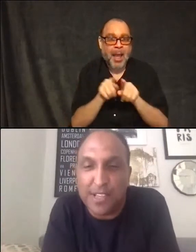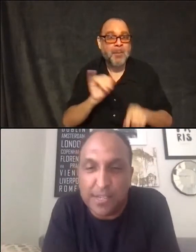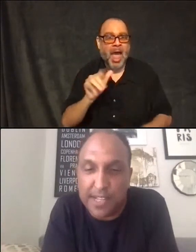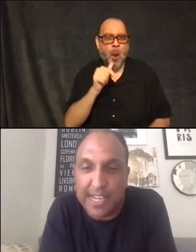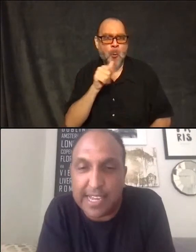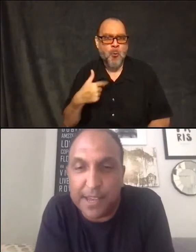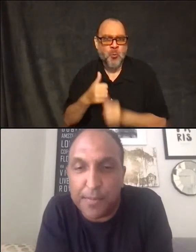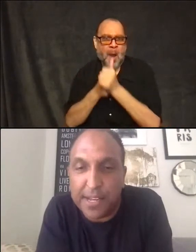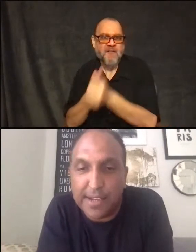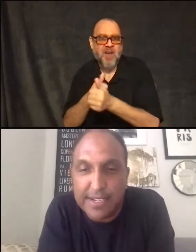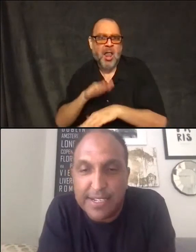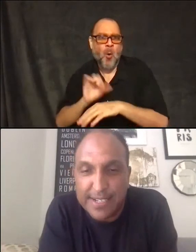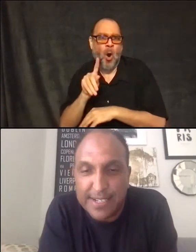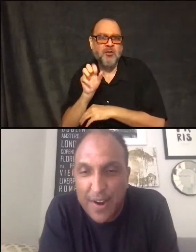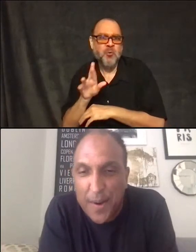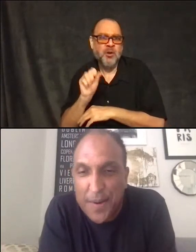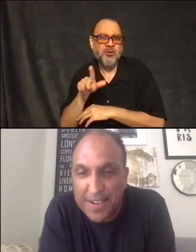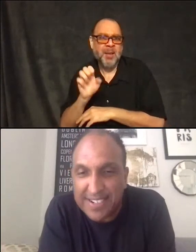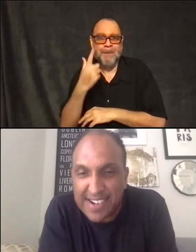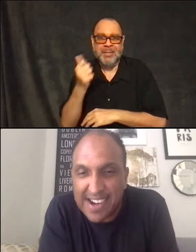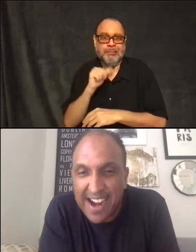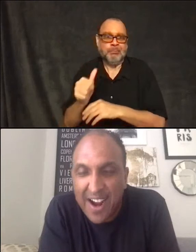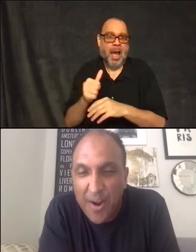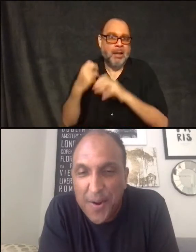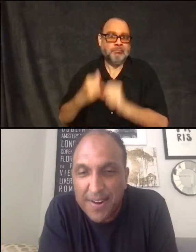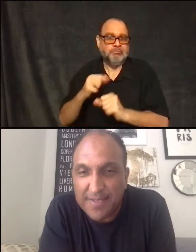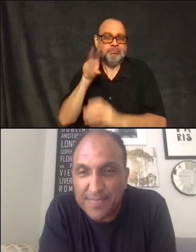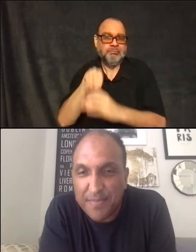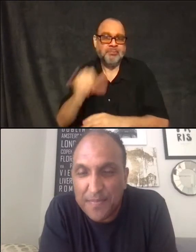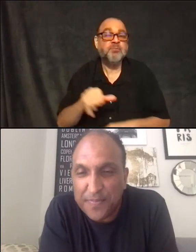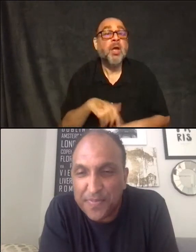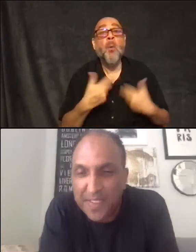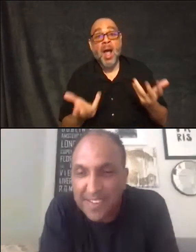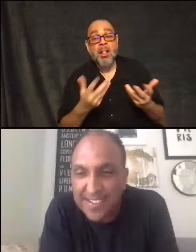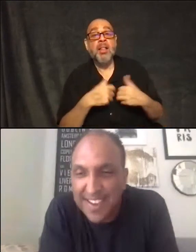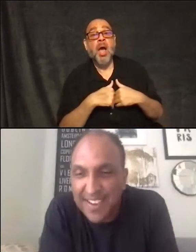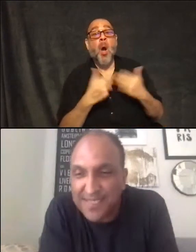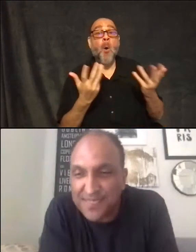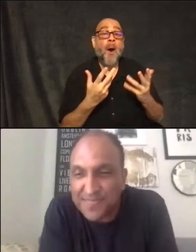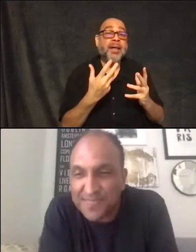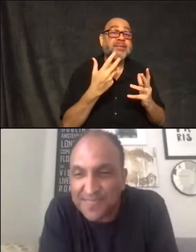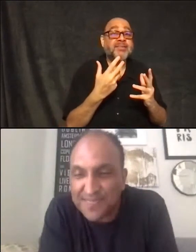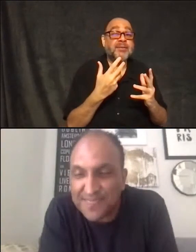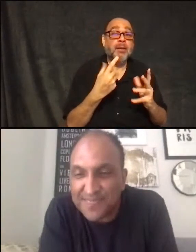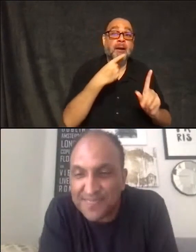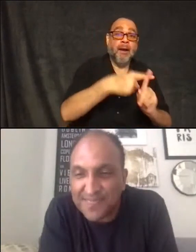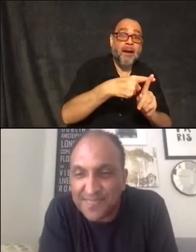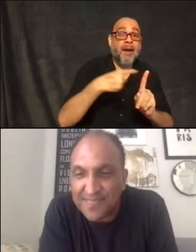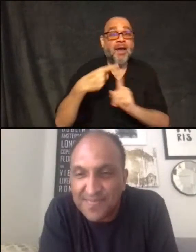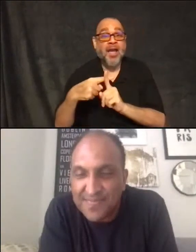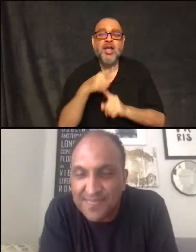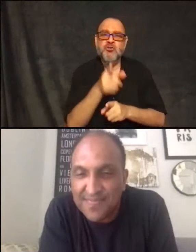I don't really spend a lot of time there. But so here's the win-win. Because you're creating something for the creator economy,